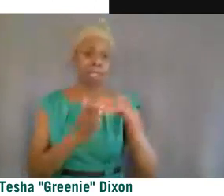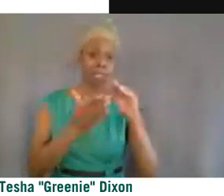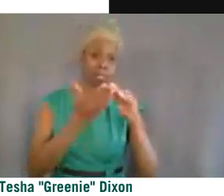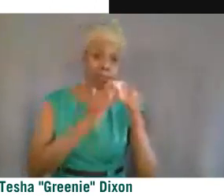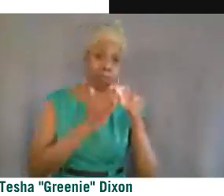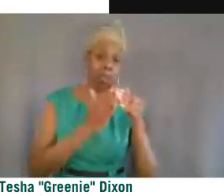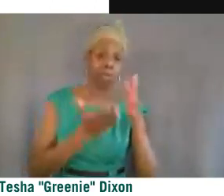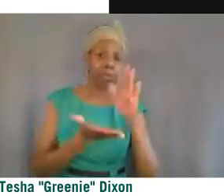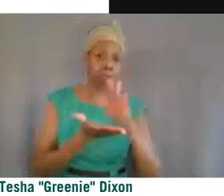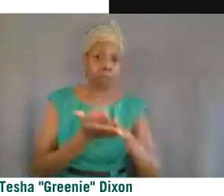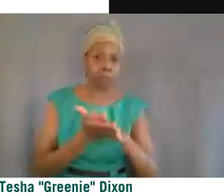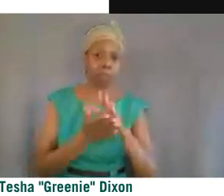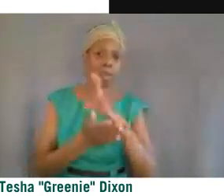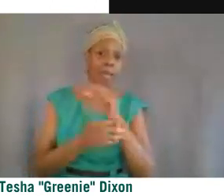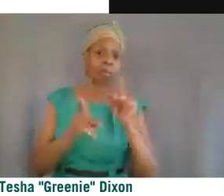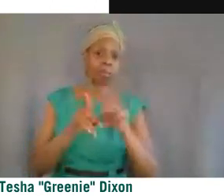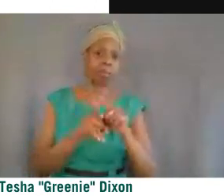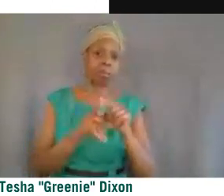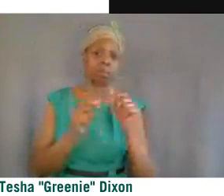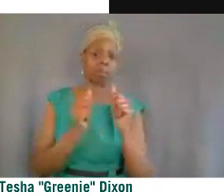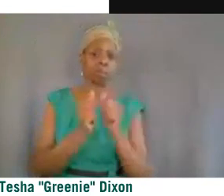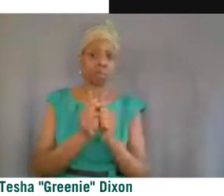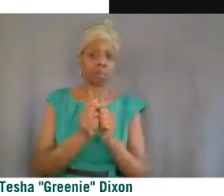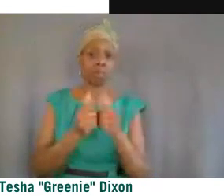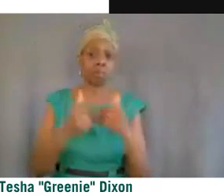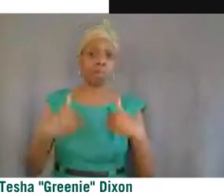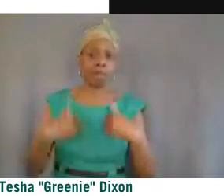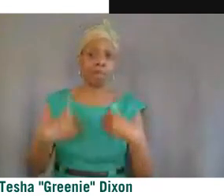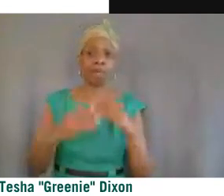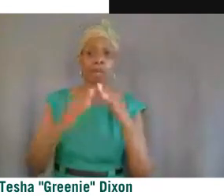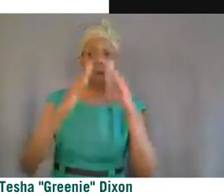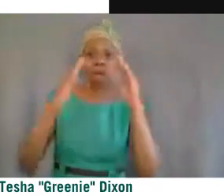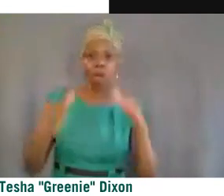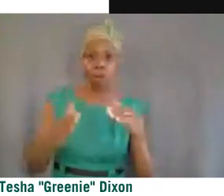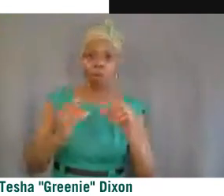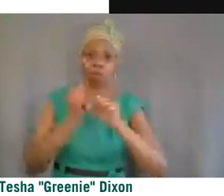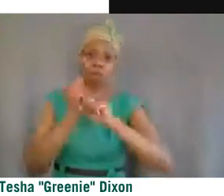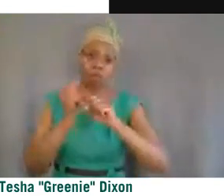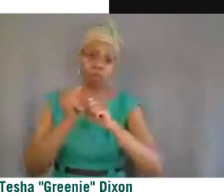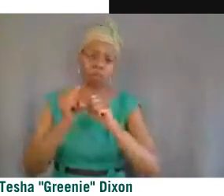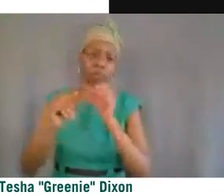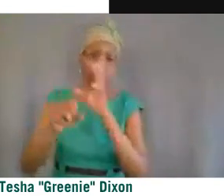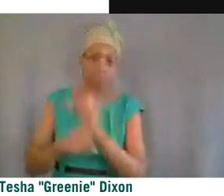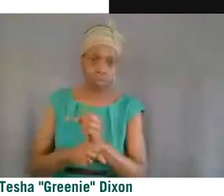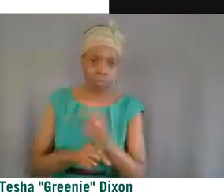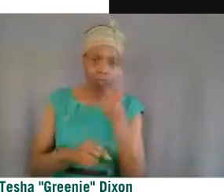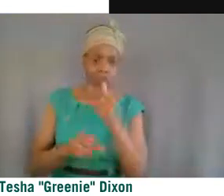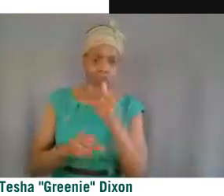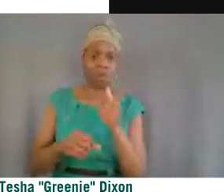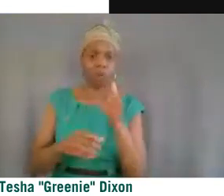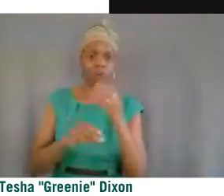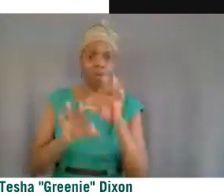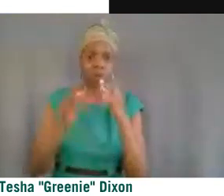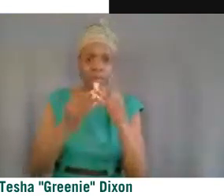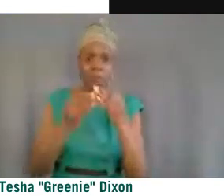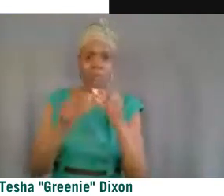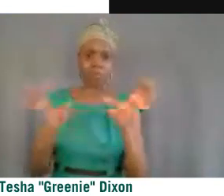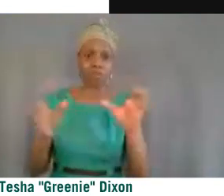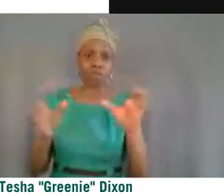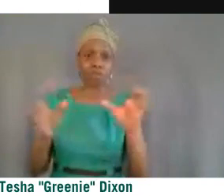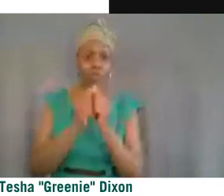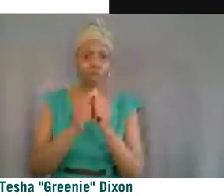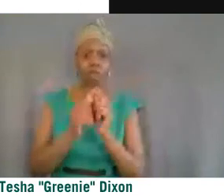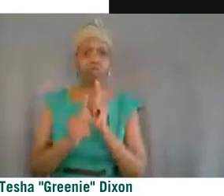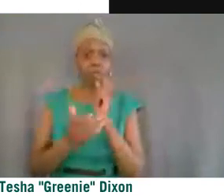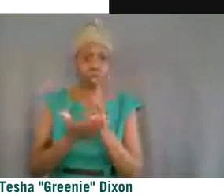but also having home stretching routines for families to carry out. That can be very helpful. We're